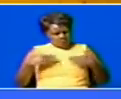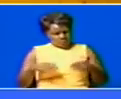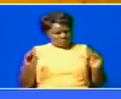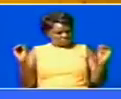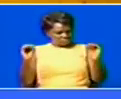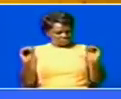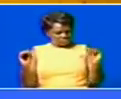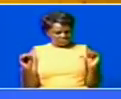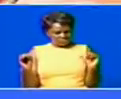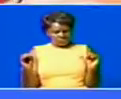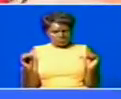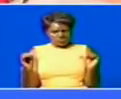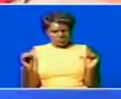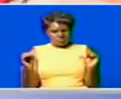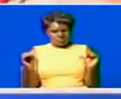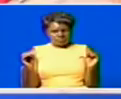that.